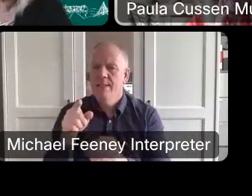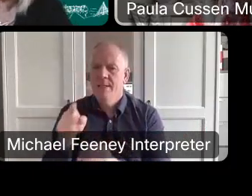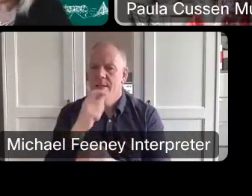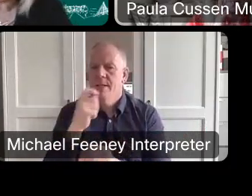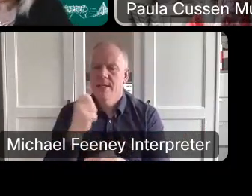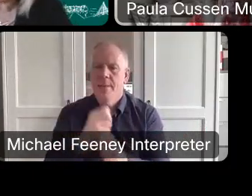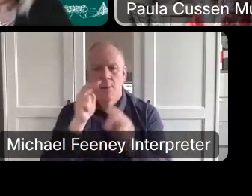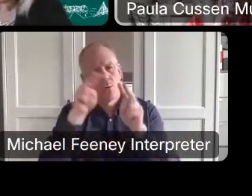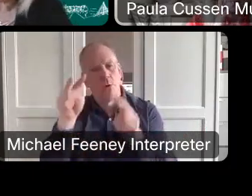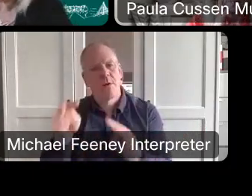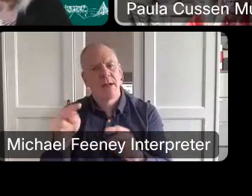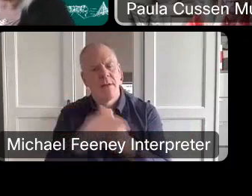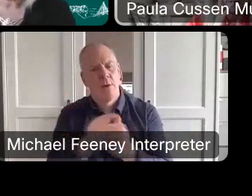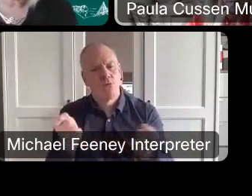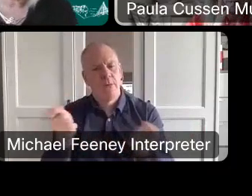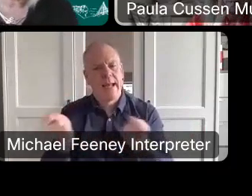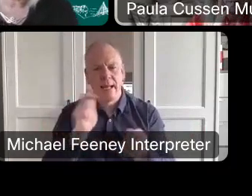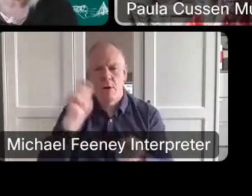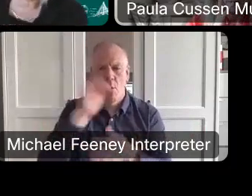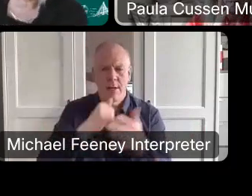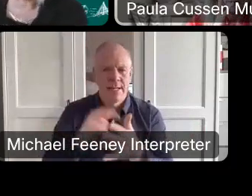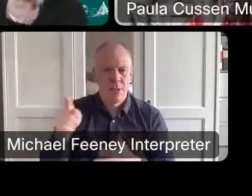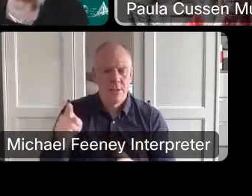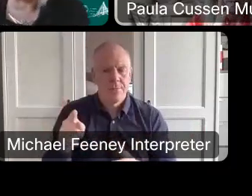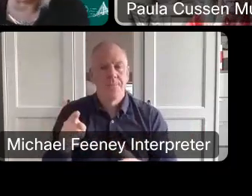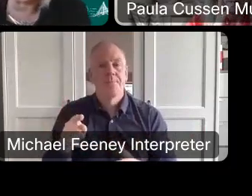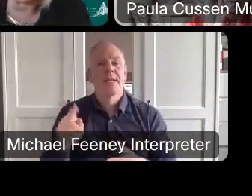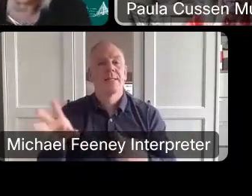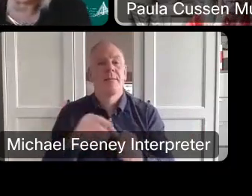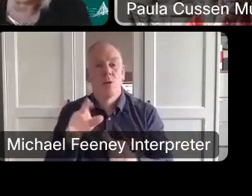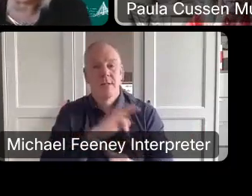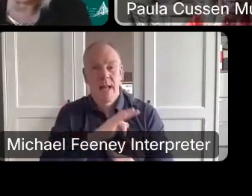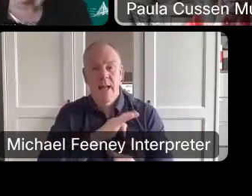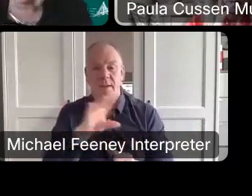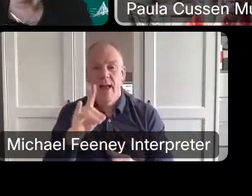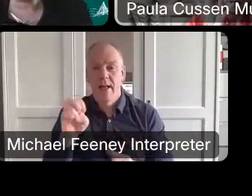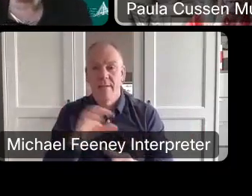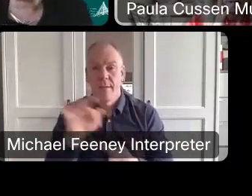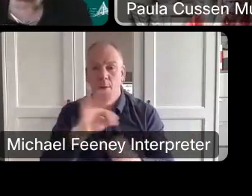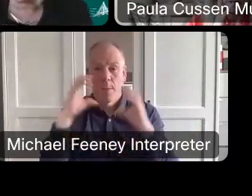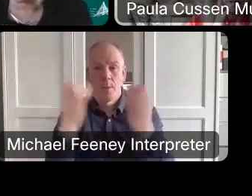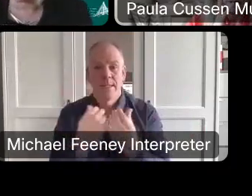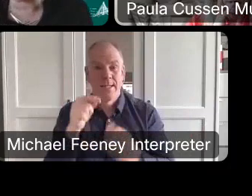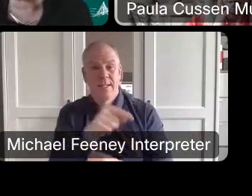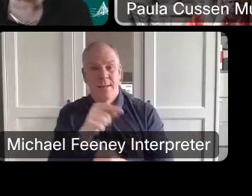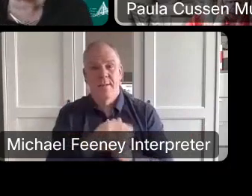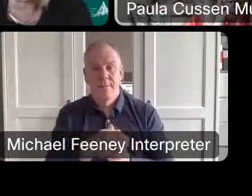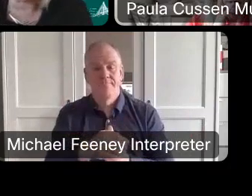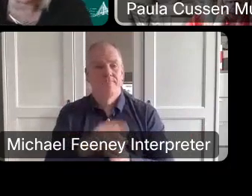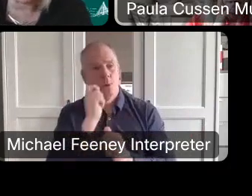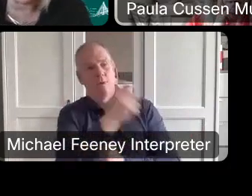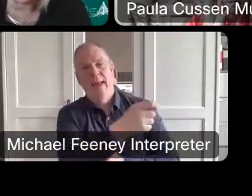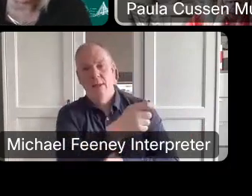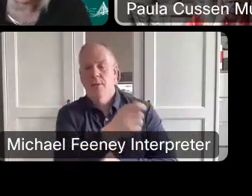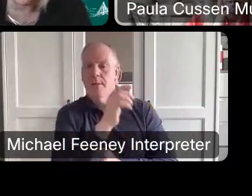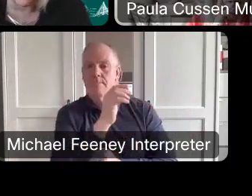the notification to the regulator. I know particularly for yourself, Helen, in the community, that this notification will